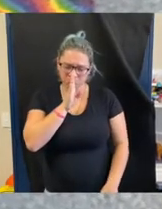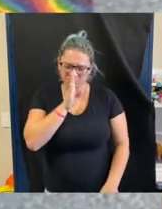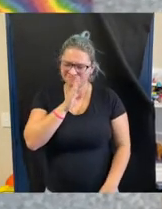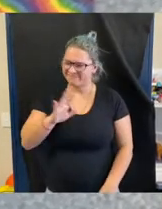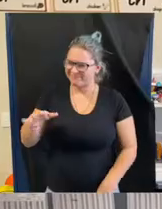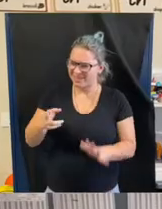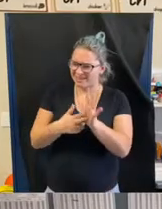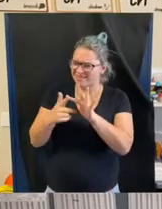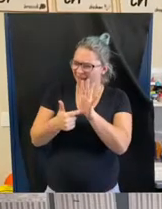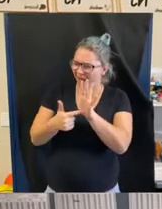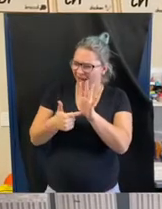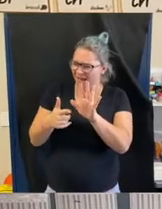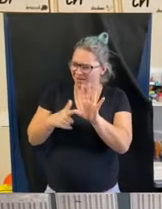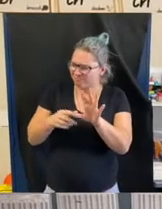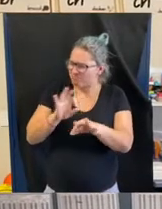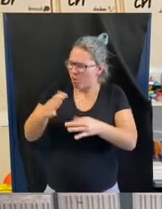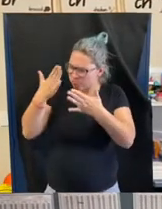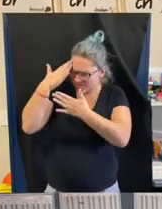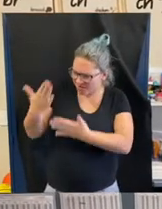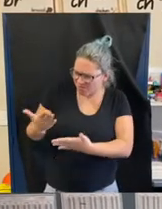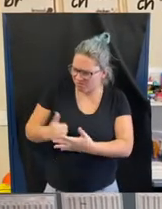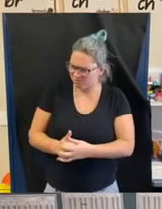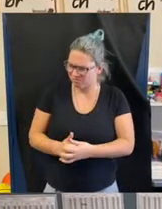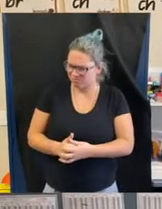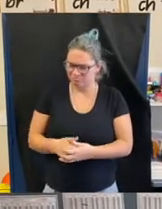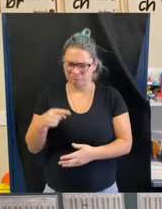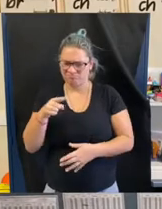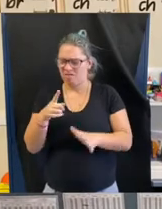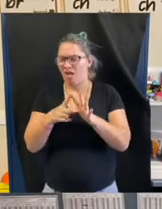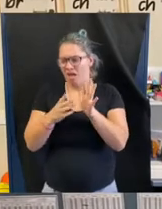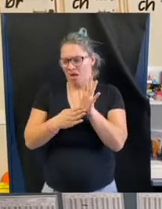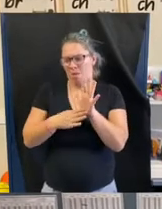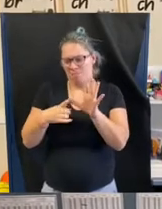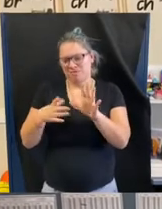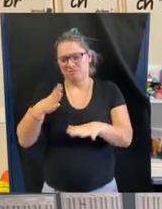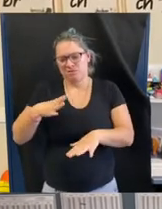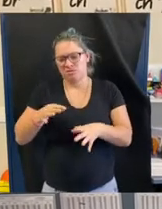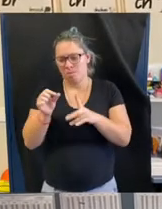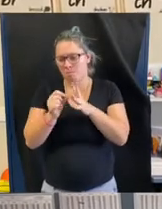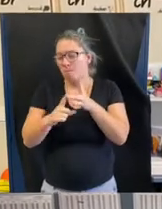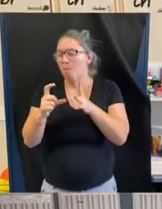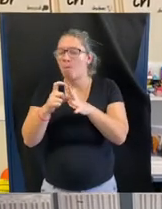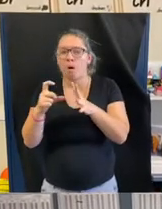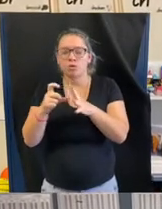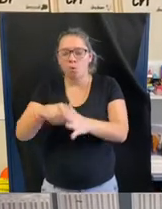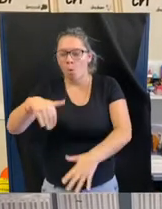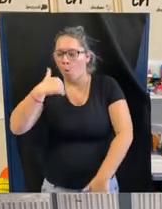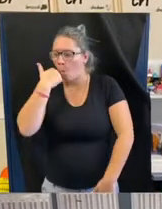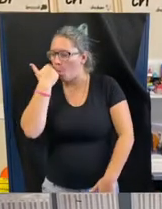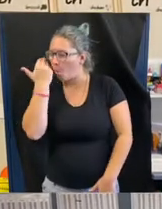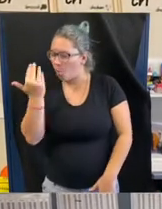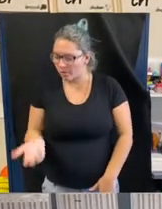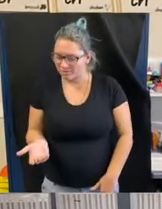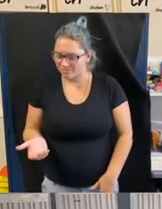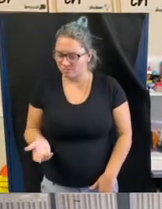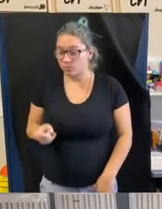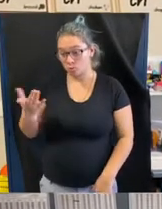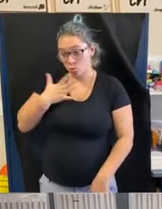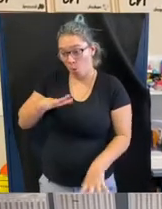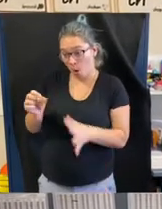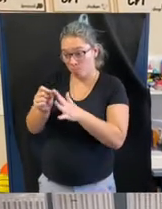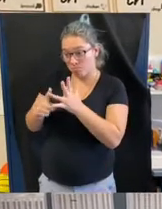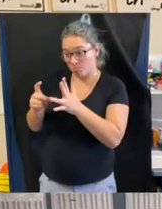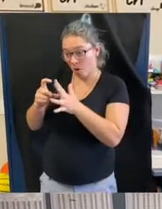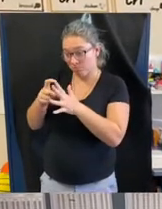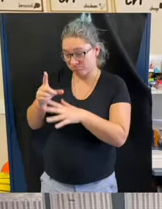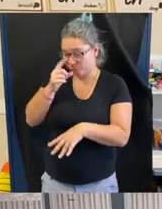Miss Nettie, that's not respectful. Miss Emma needs her pod at all times. If you'd like to use a pod, you can